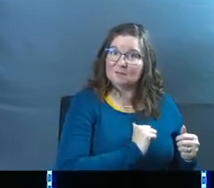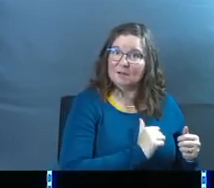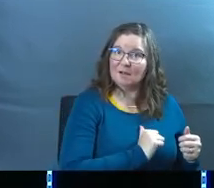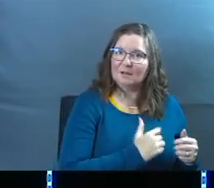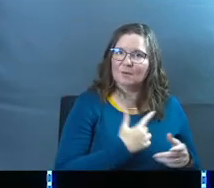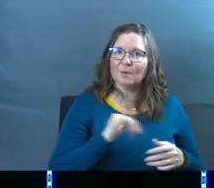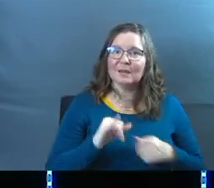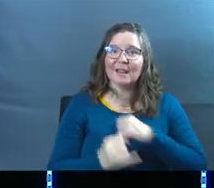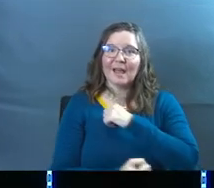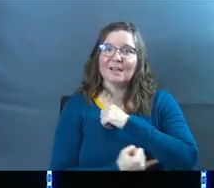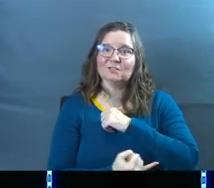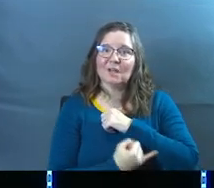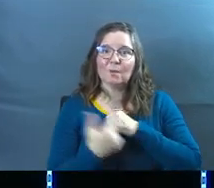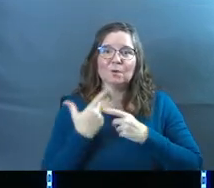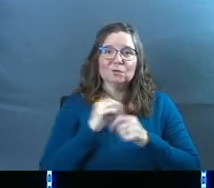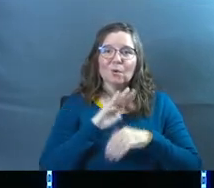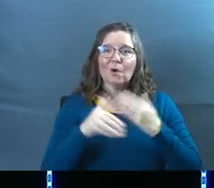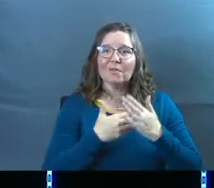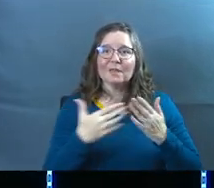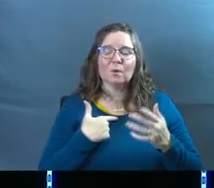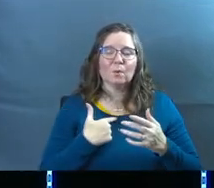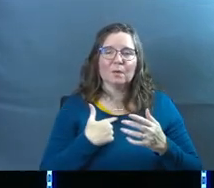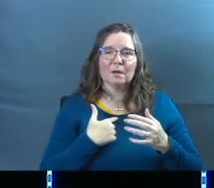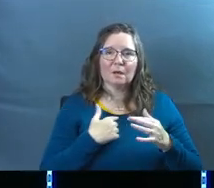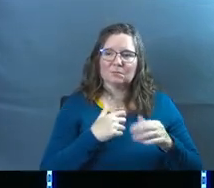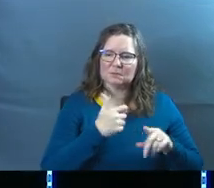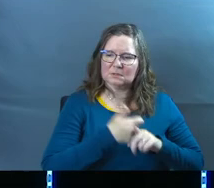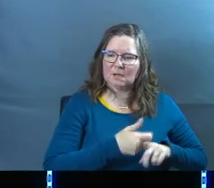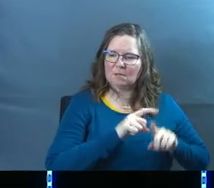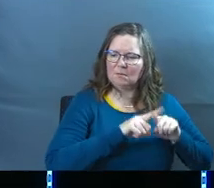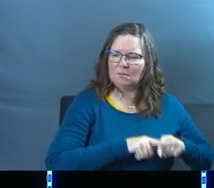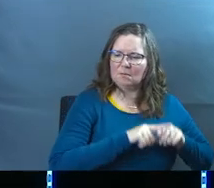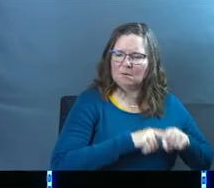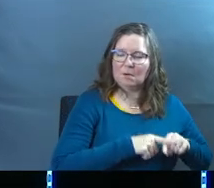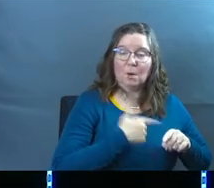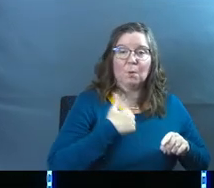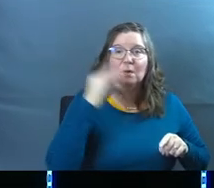We're just like Jacob. We do all the things. We get totally self-reliant. We don't